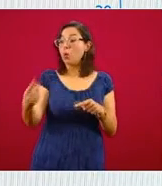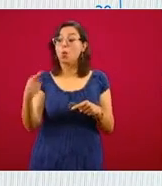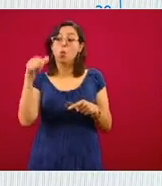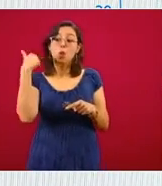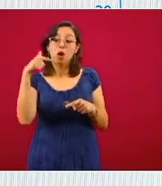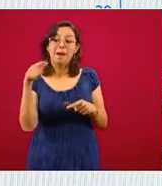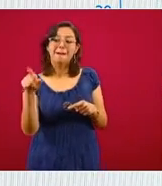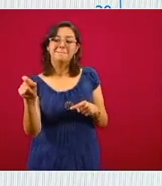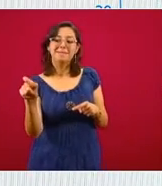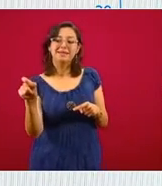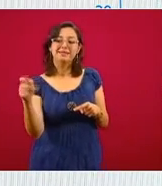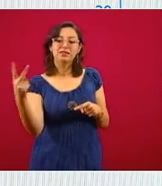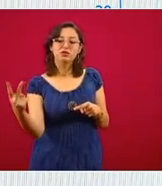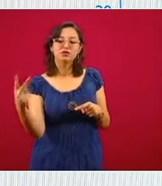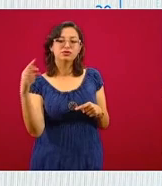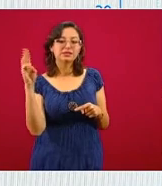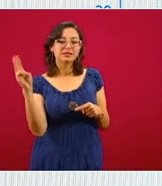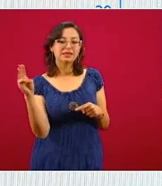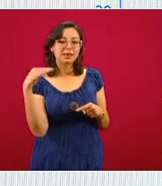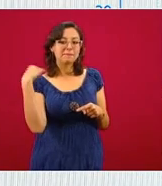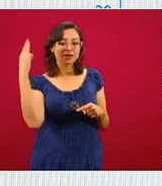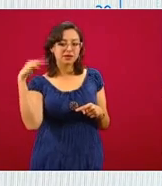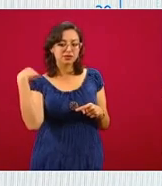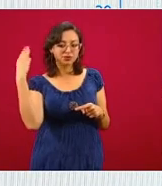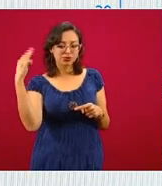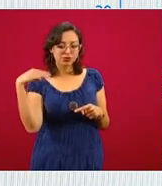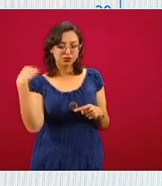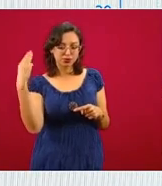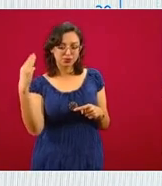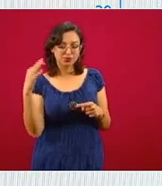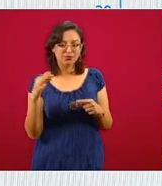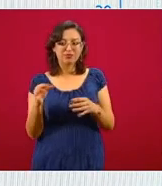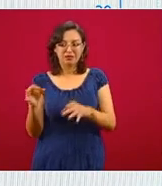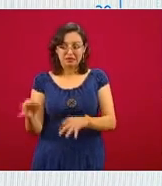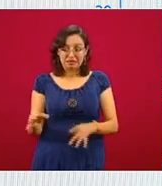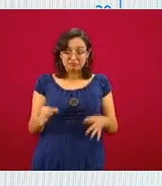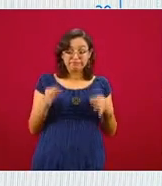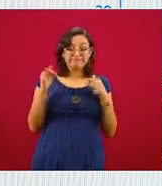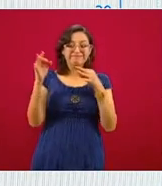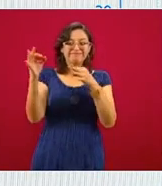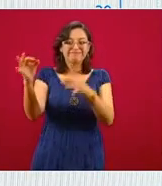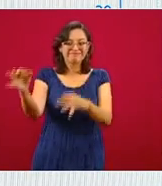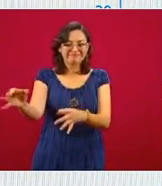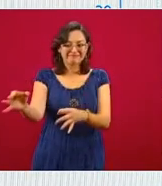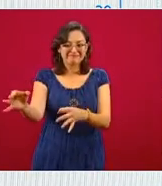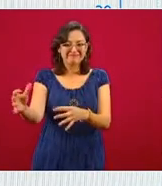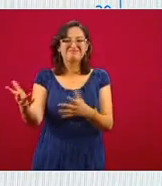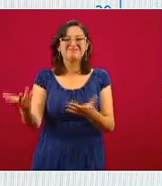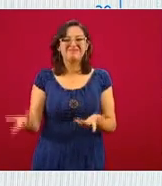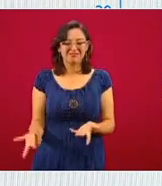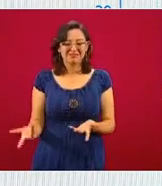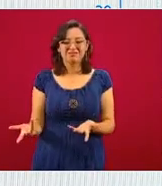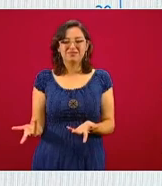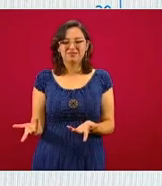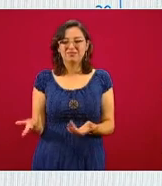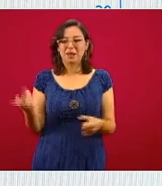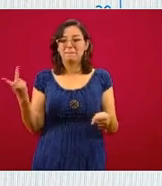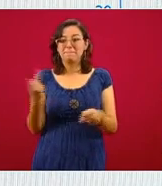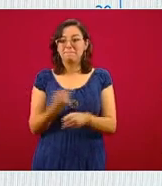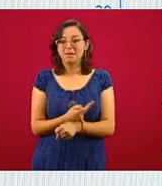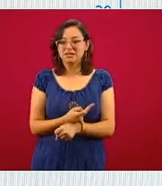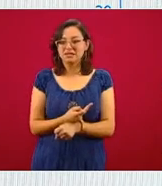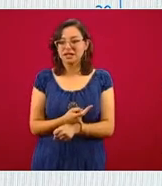So Mexico City had the first case February 28, but Guadalajara had its first case